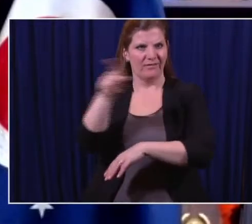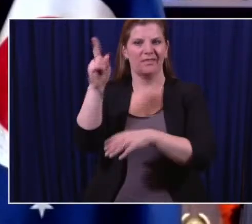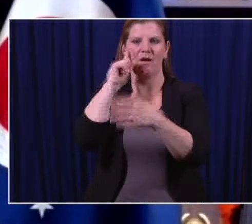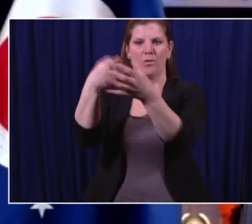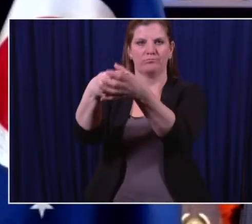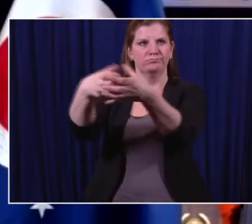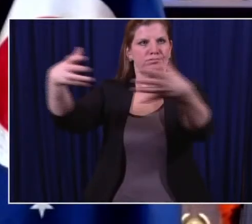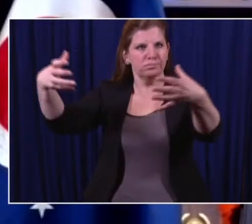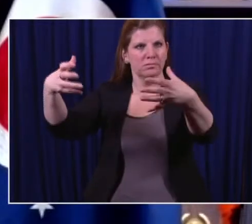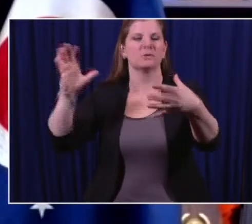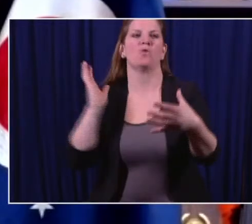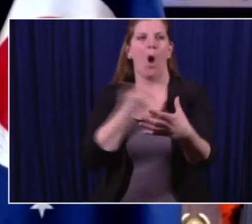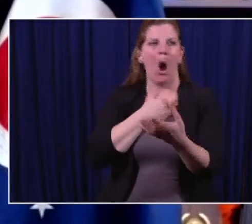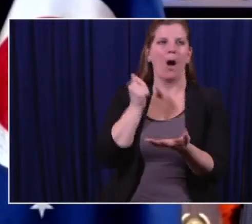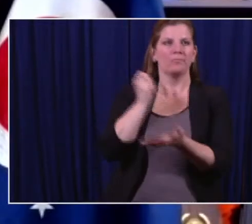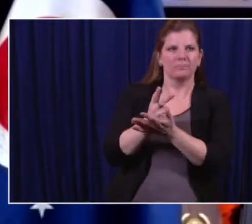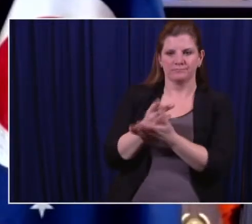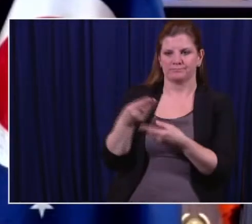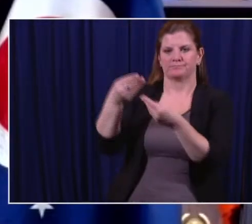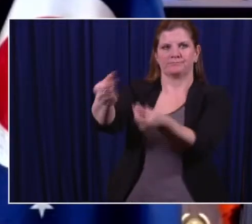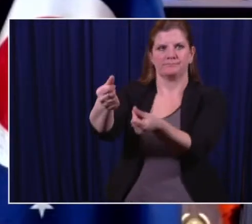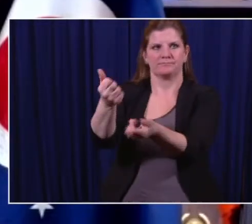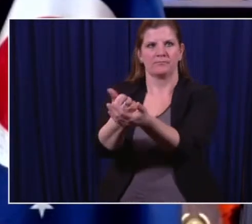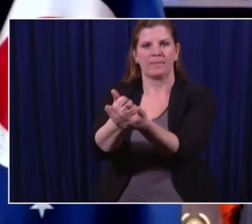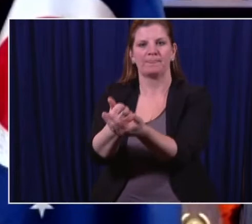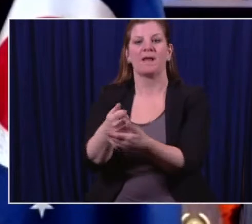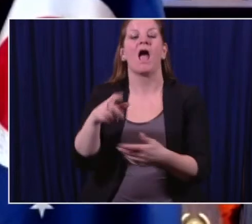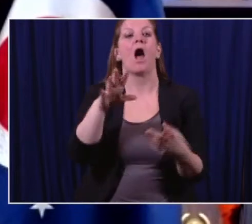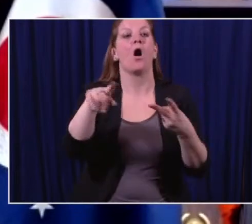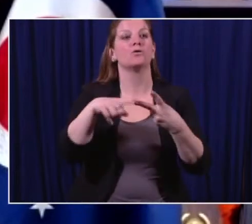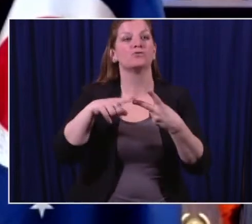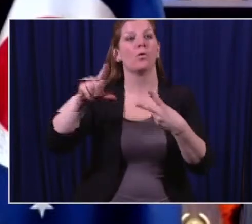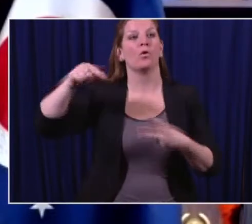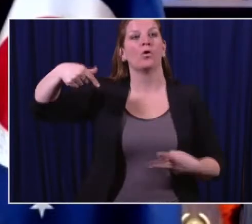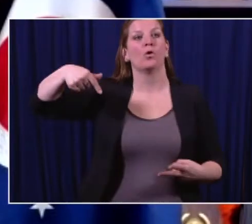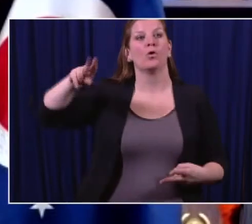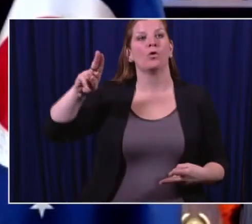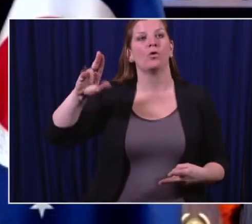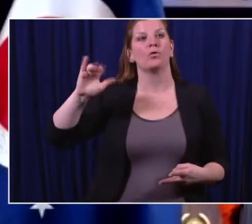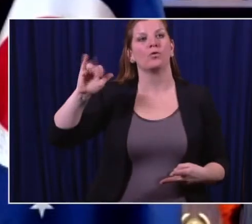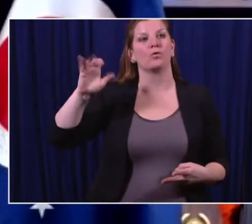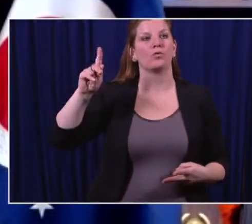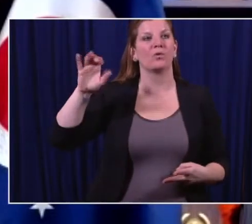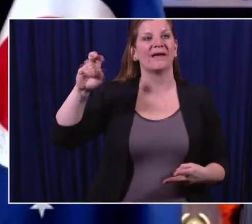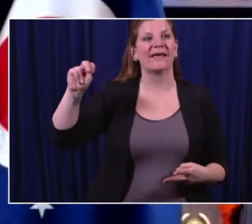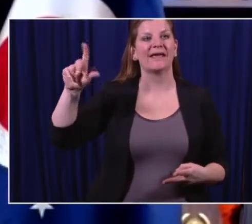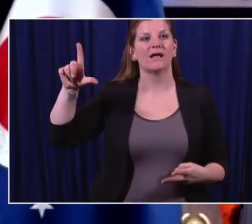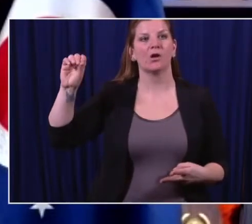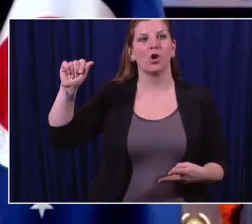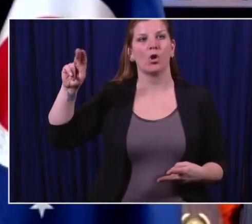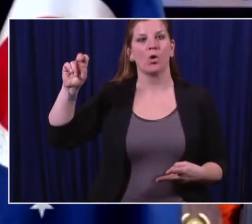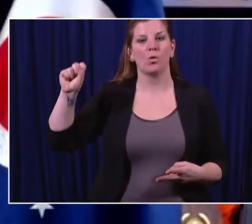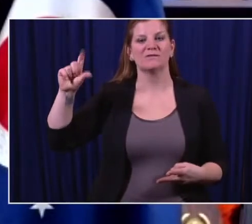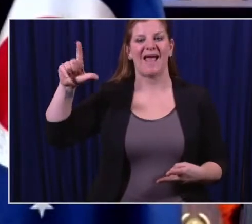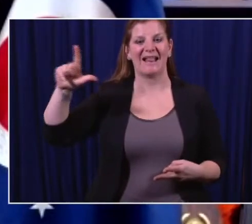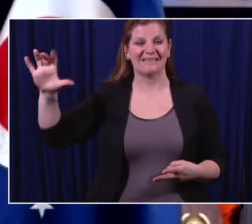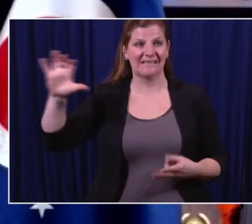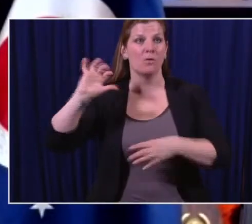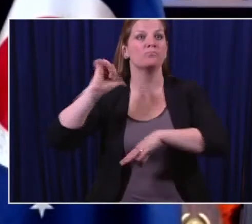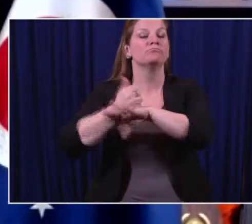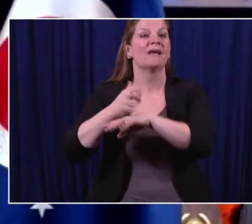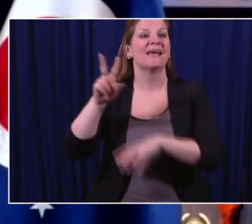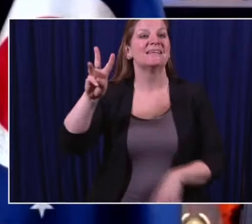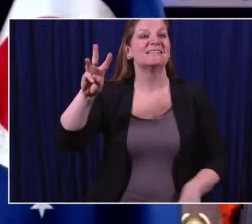The expansion through Quicken Loans LLC will create 630 full-time